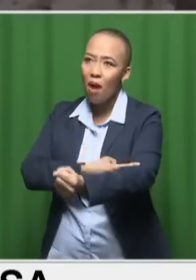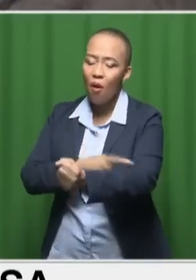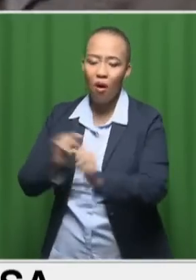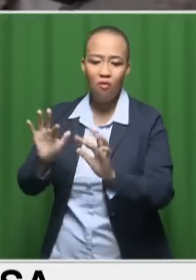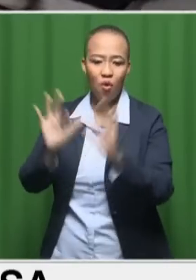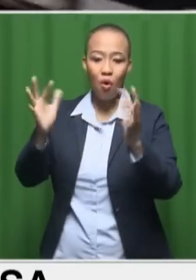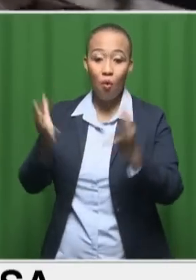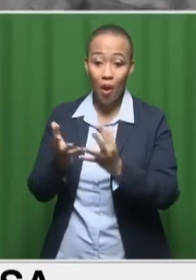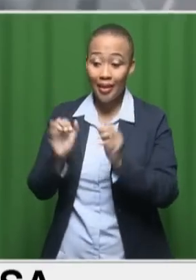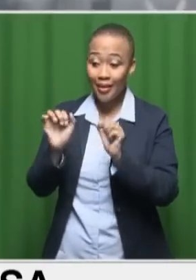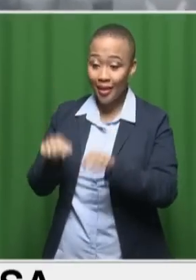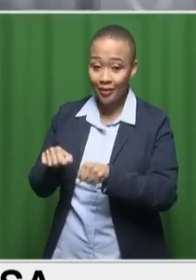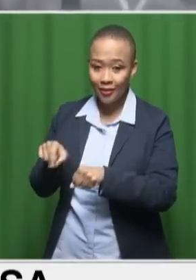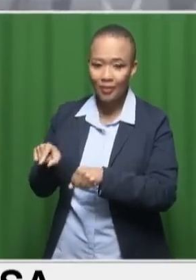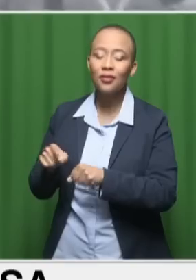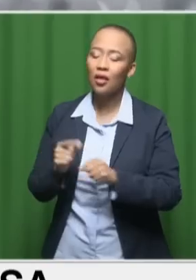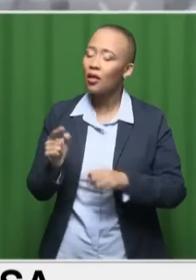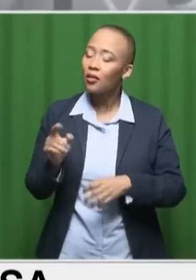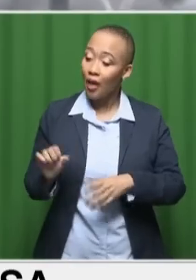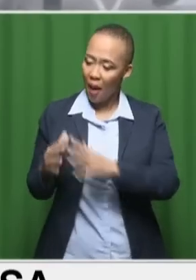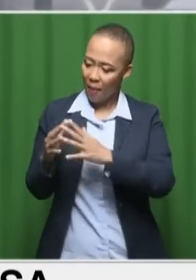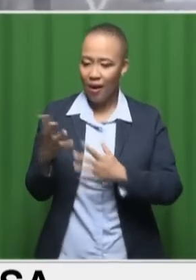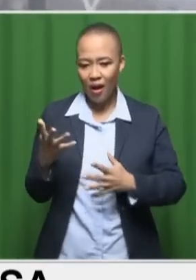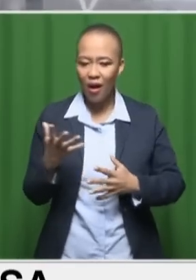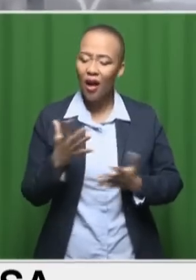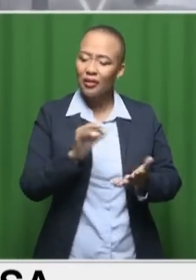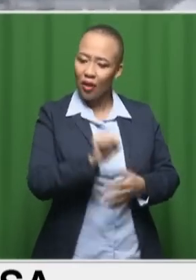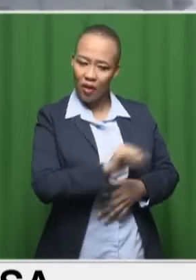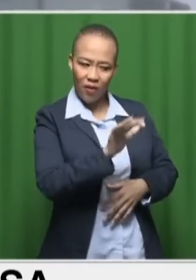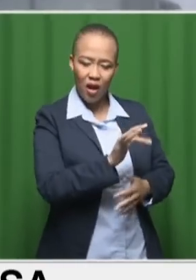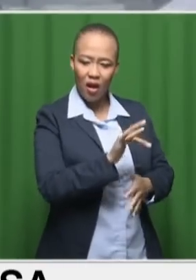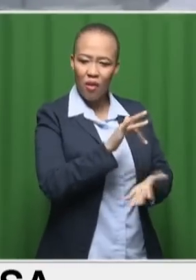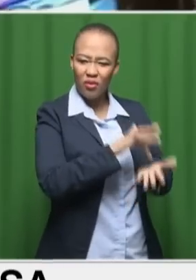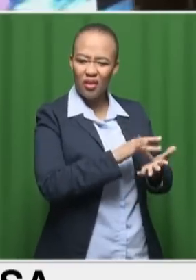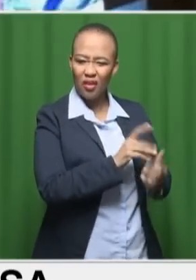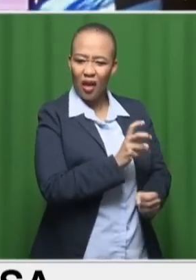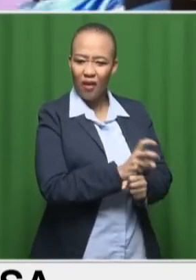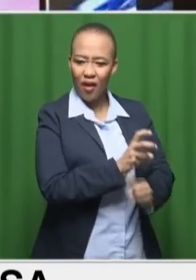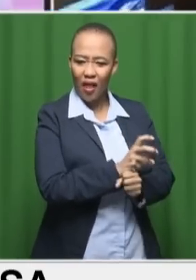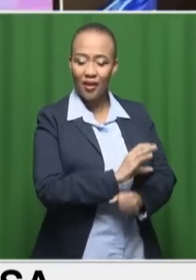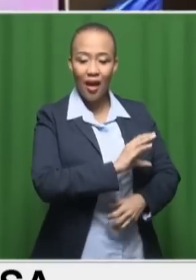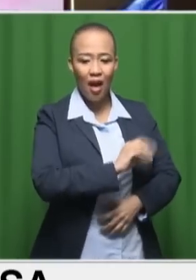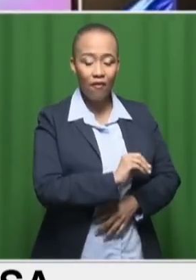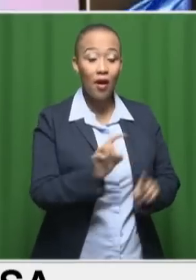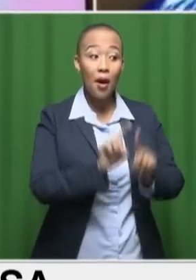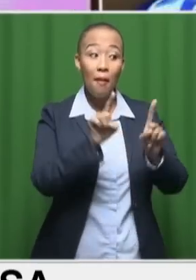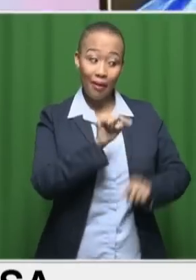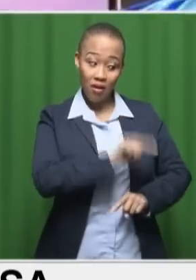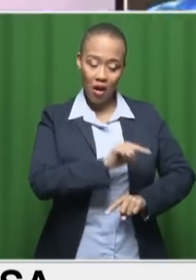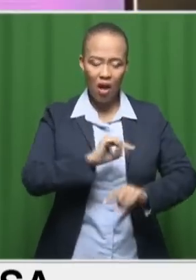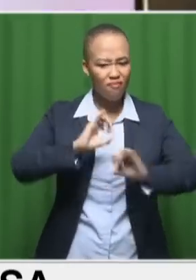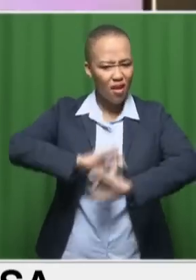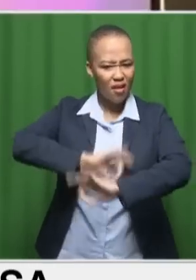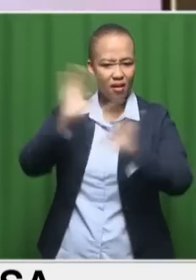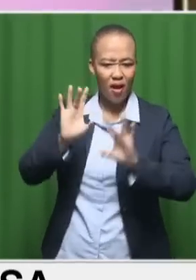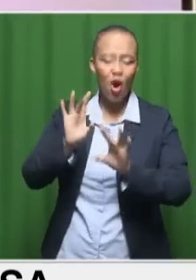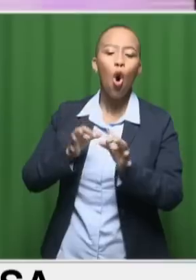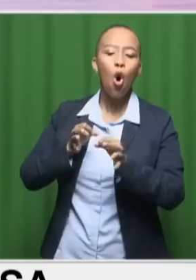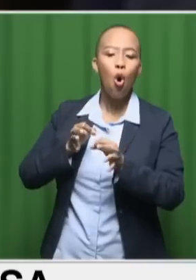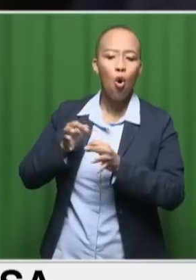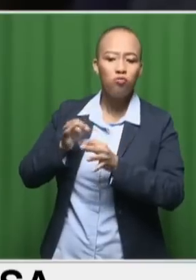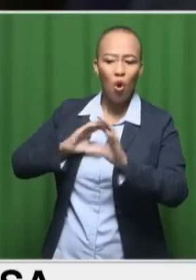certainly in the United States having quite a hawkish position when it comes to its own approaches